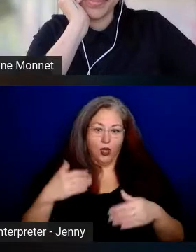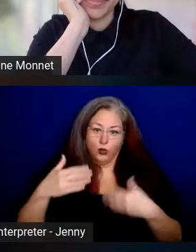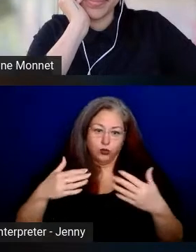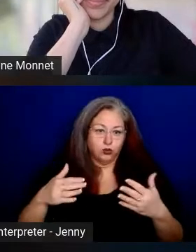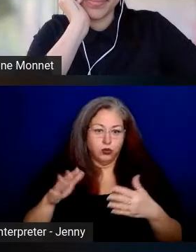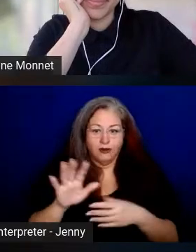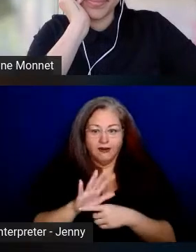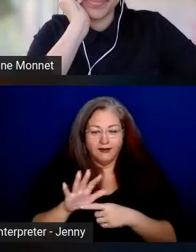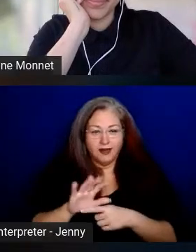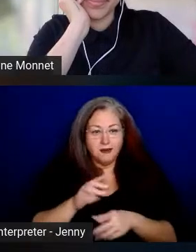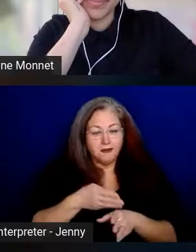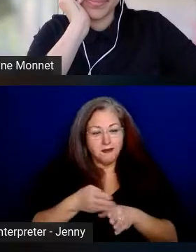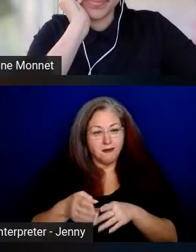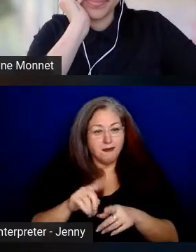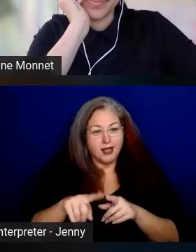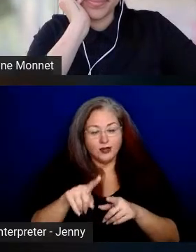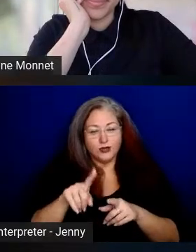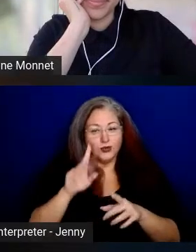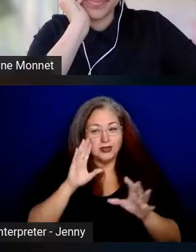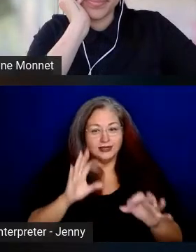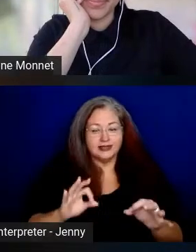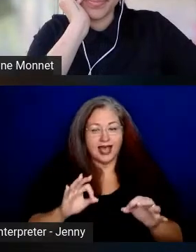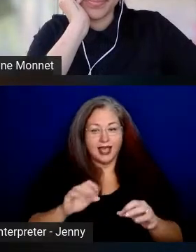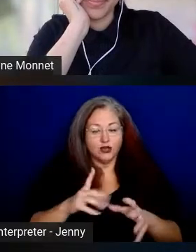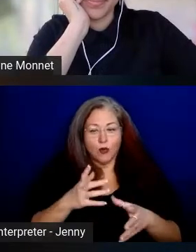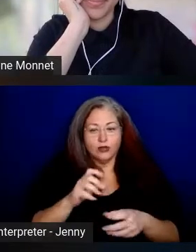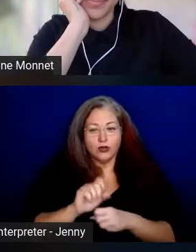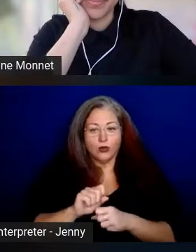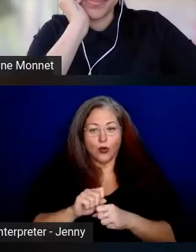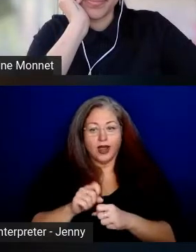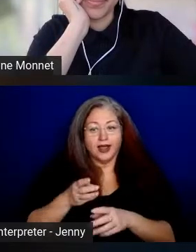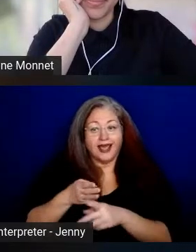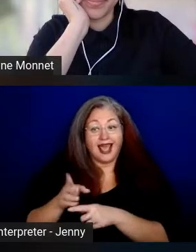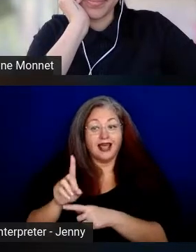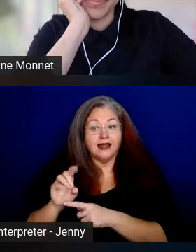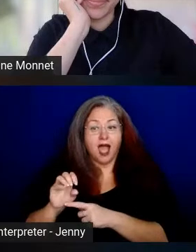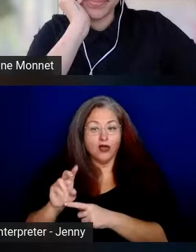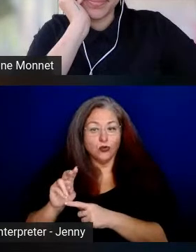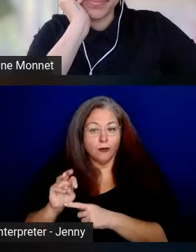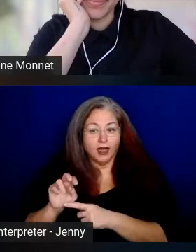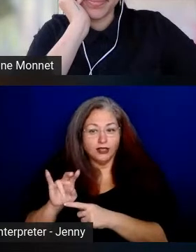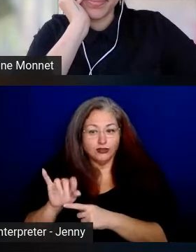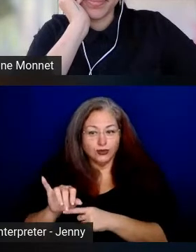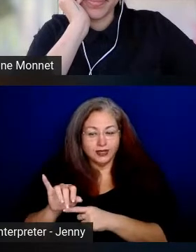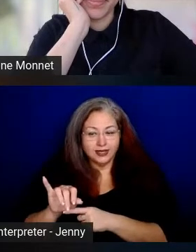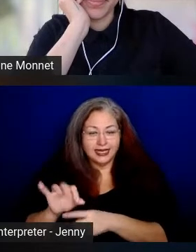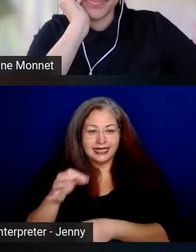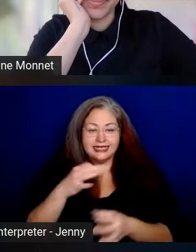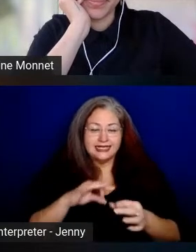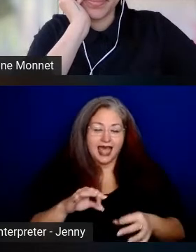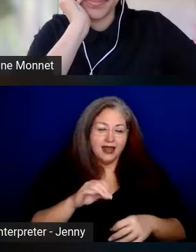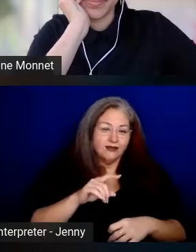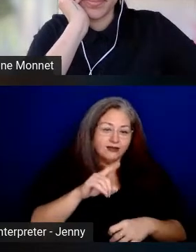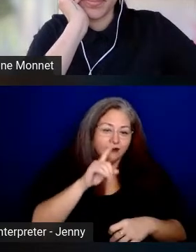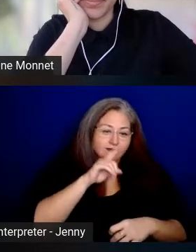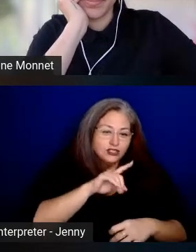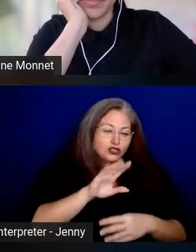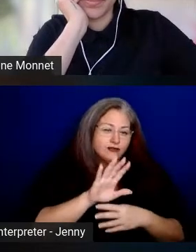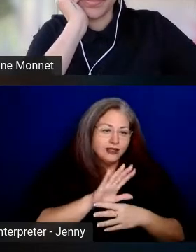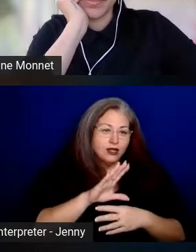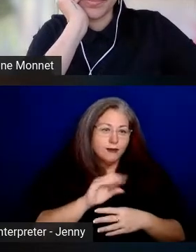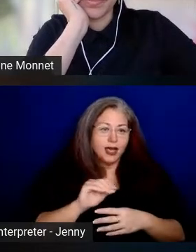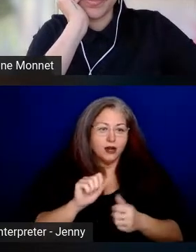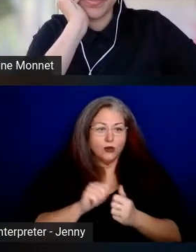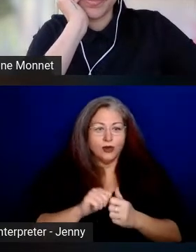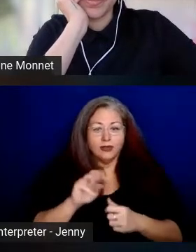but you've chosen the uphill battle of working in the documentary format and not in the fiction, and working with Mayan